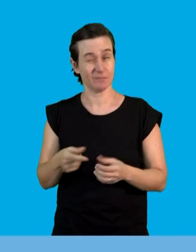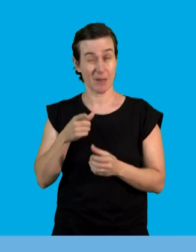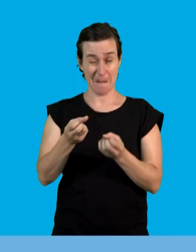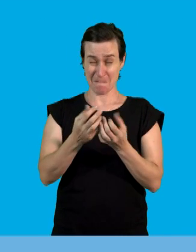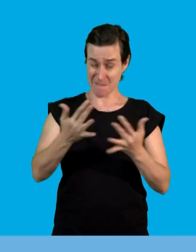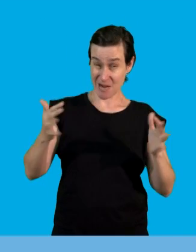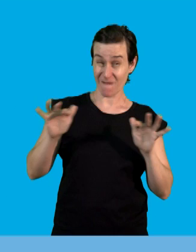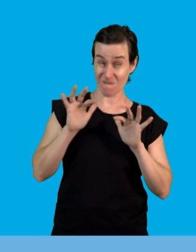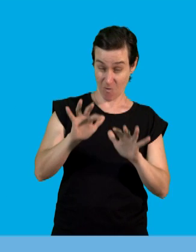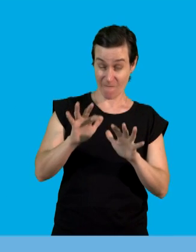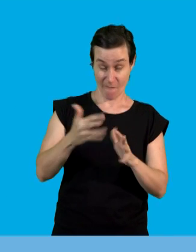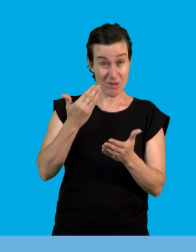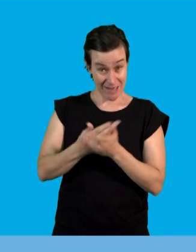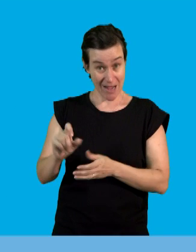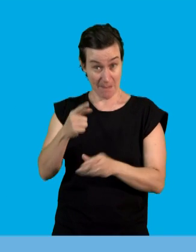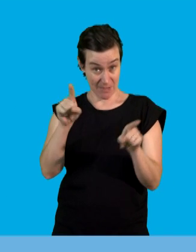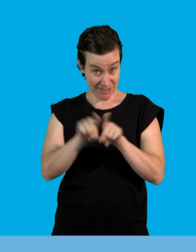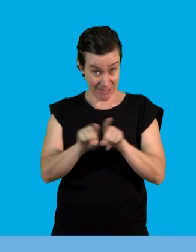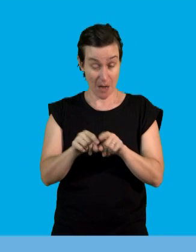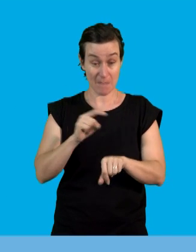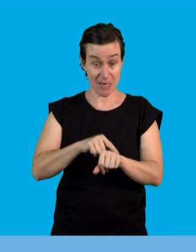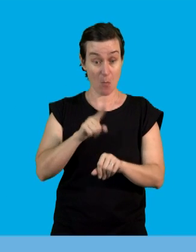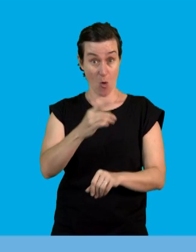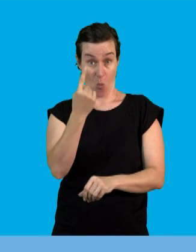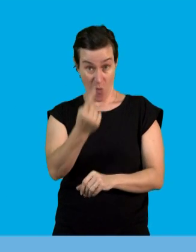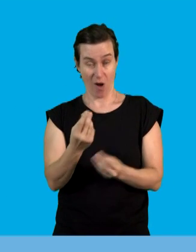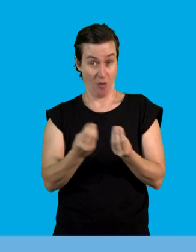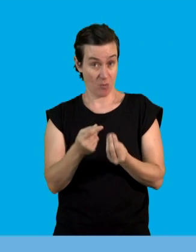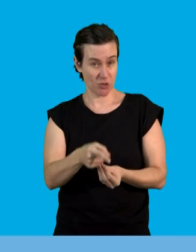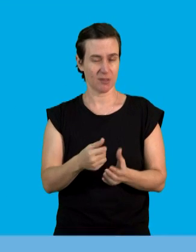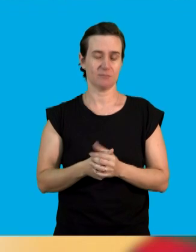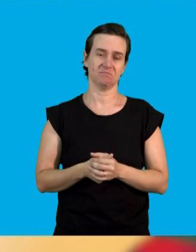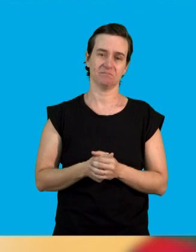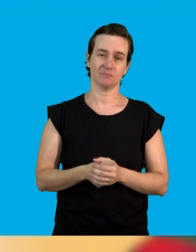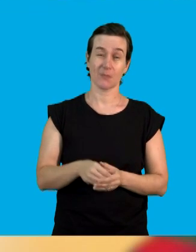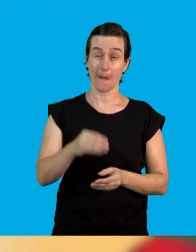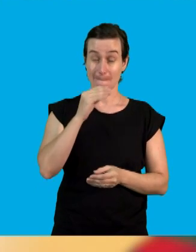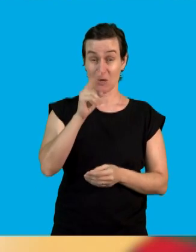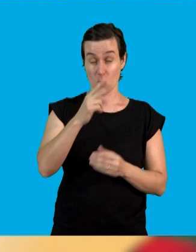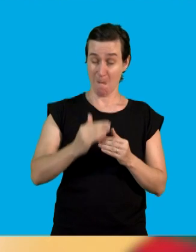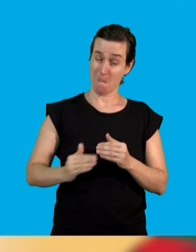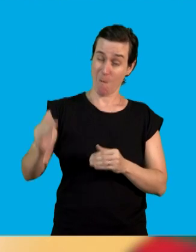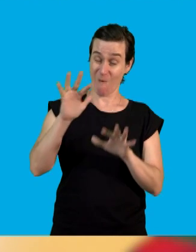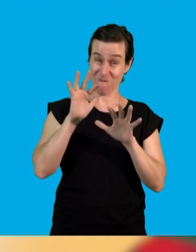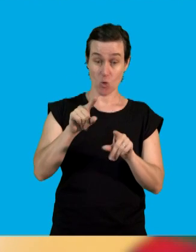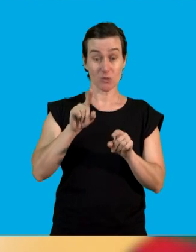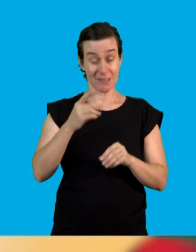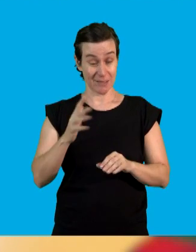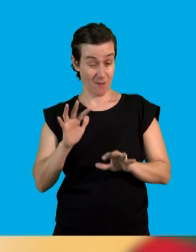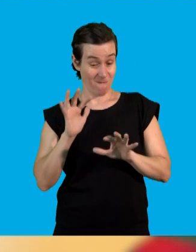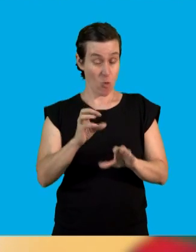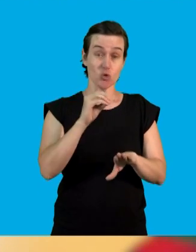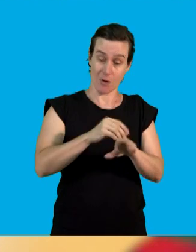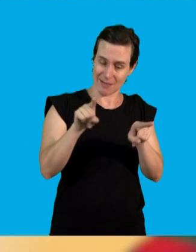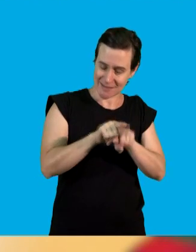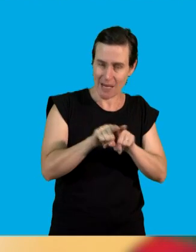Multiple forces can simultaneously be exerted on a single object. Now, that means two or more forces can be exerted on the very